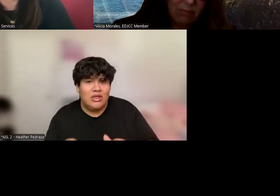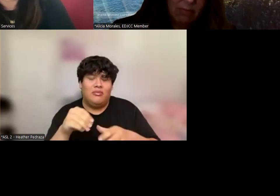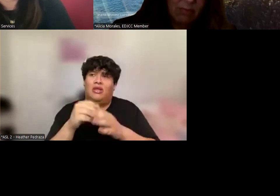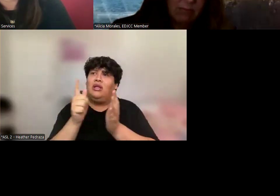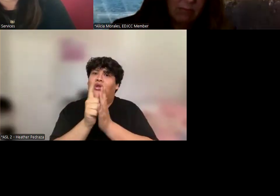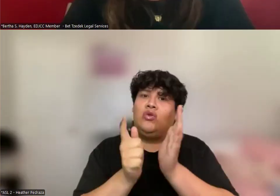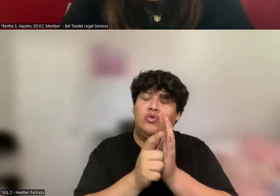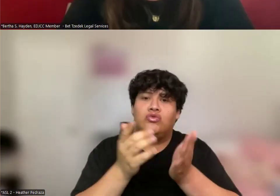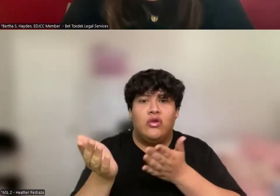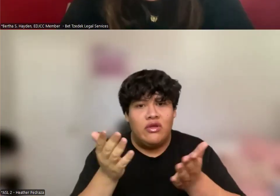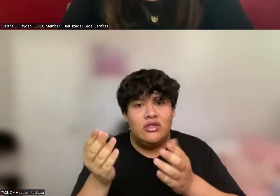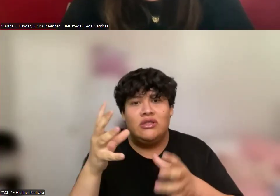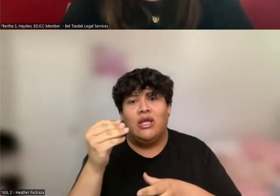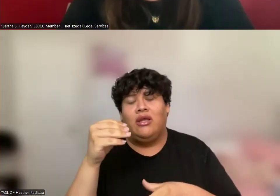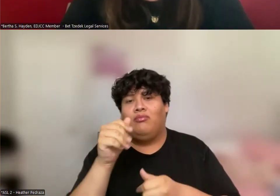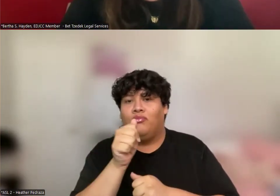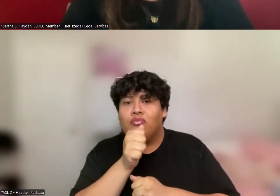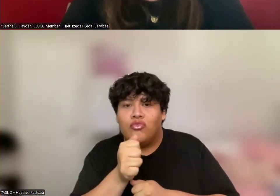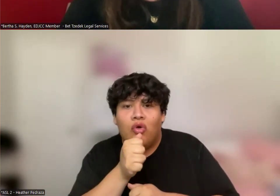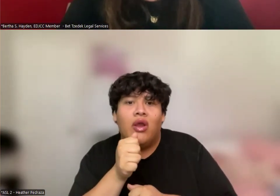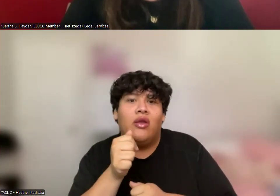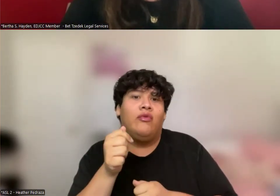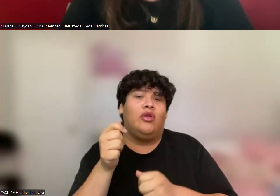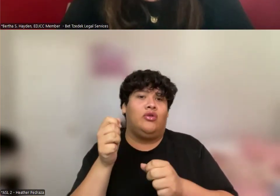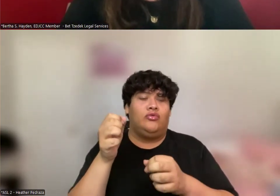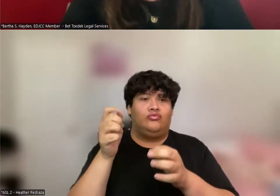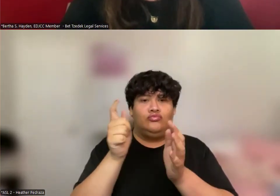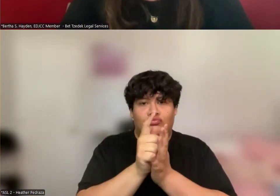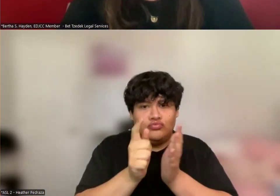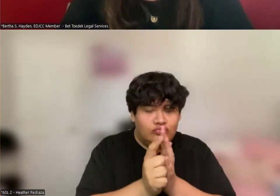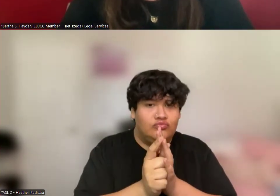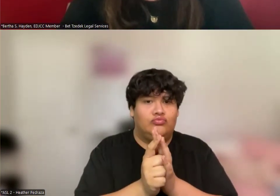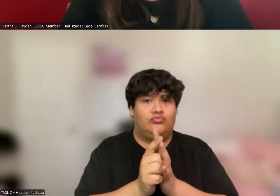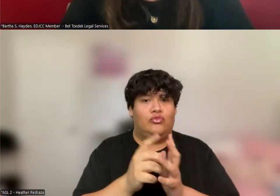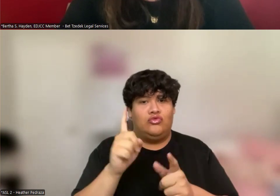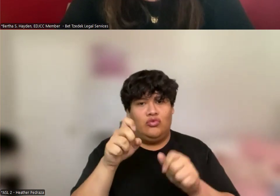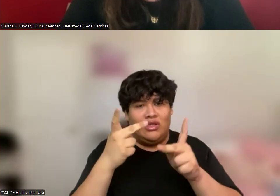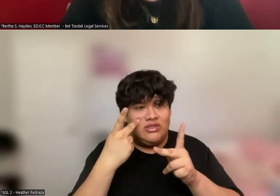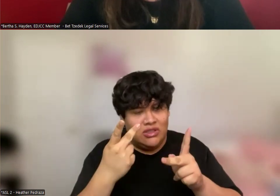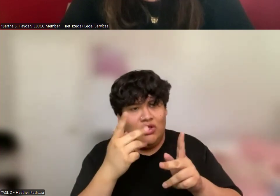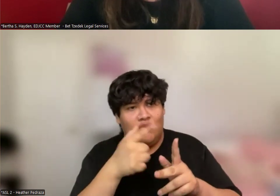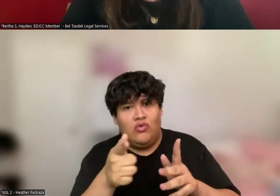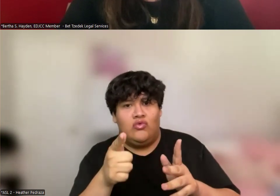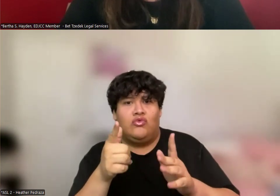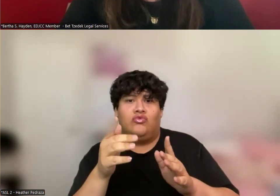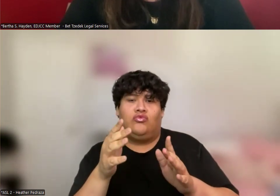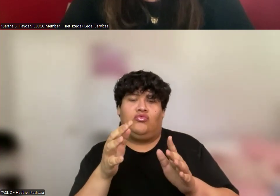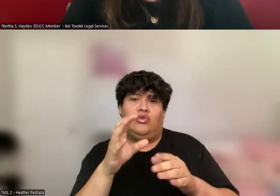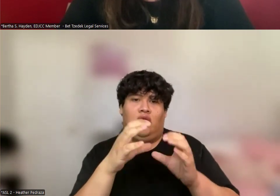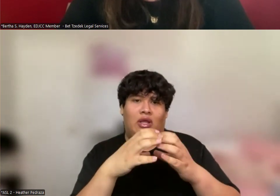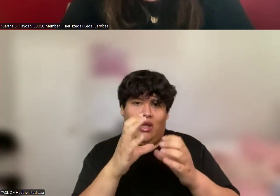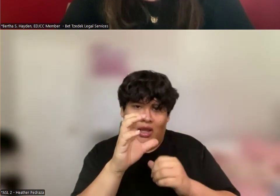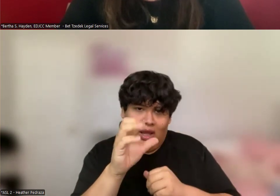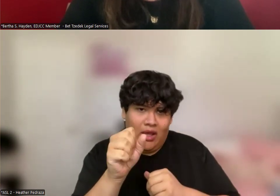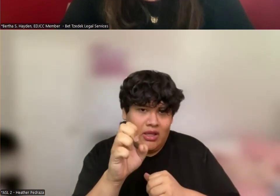and private attorneys who could actually take those types of cases. Um, and that is something that we've tried to